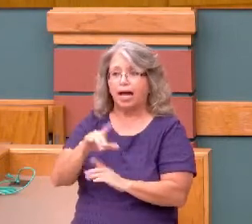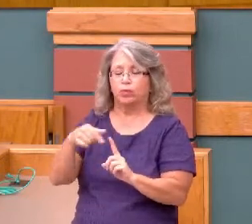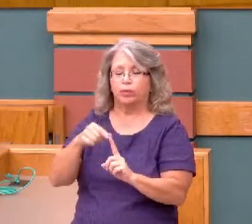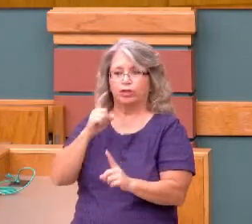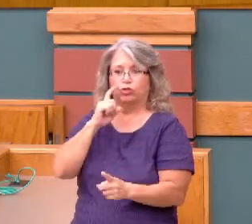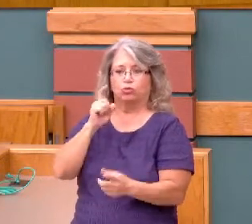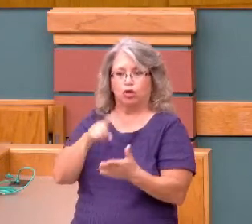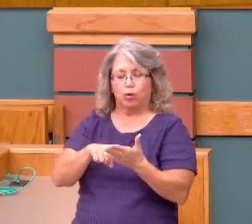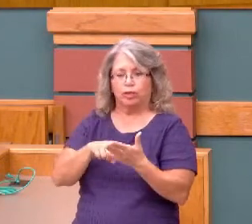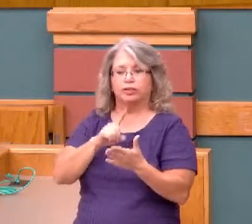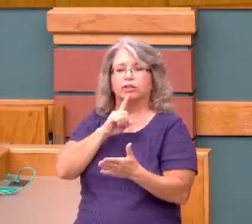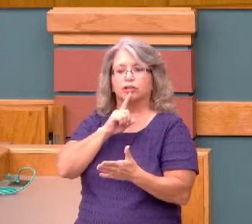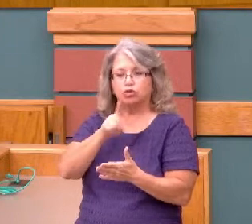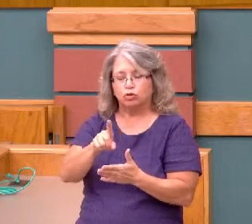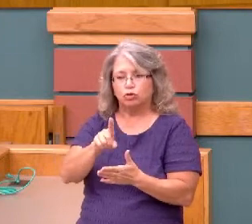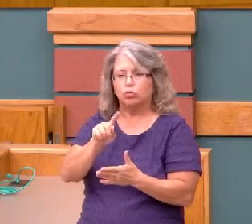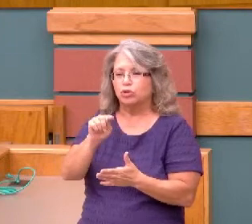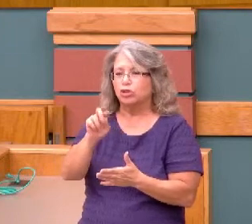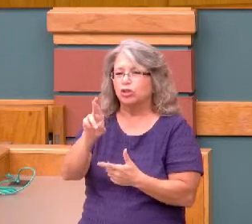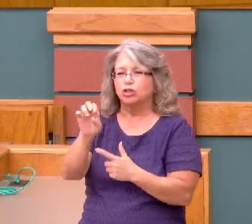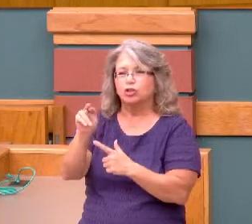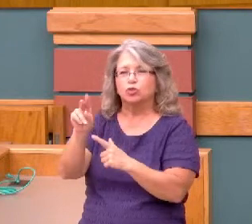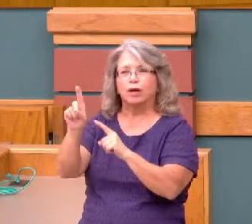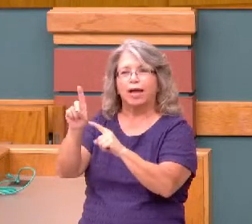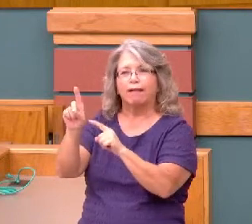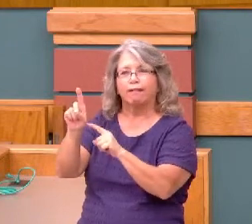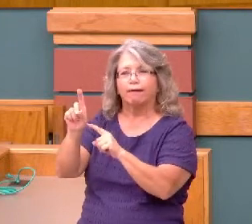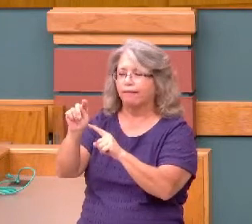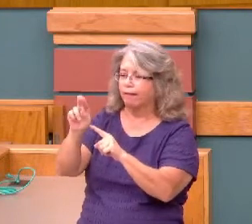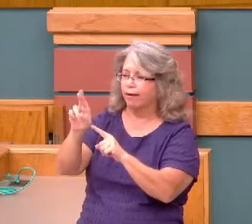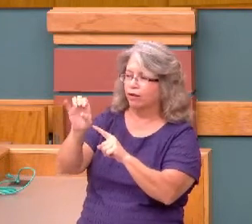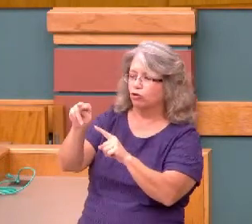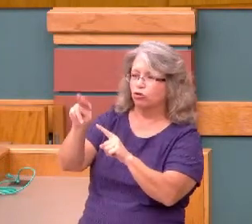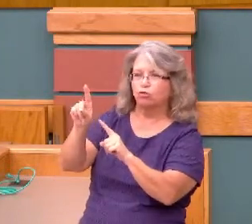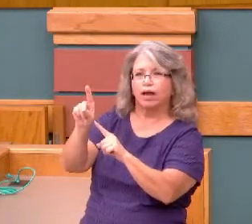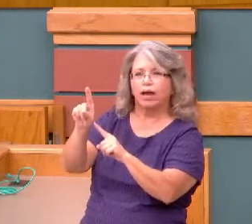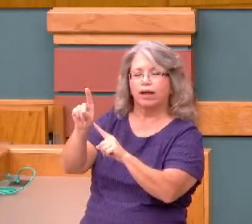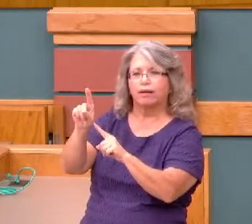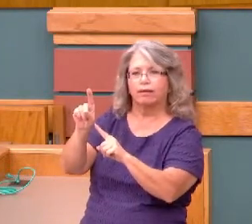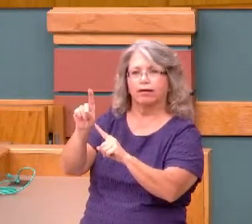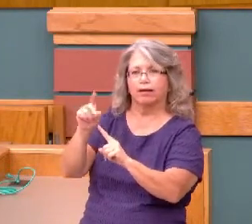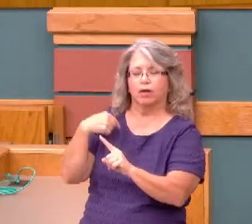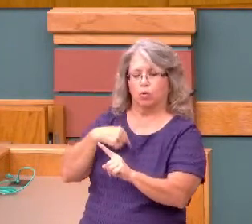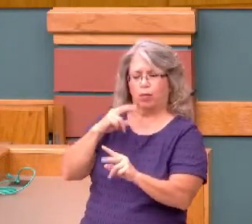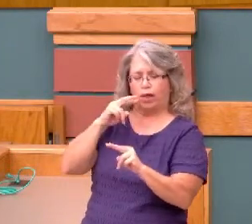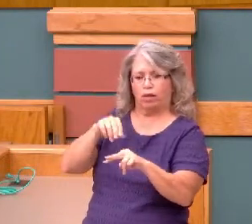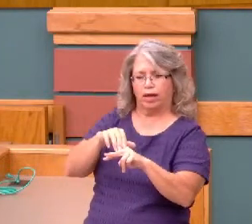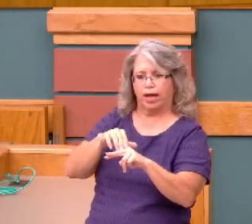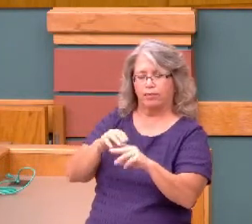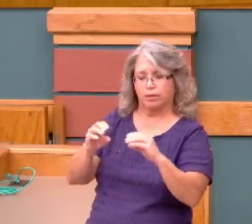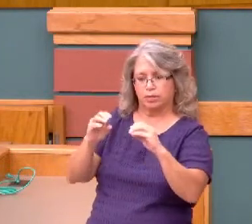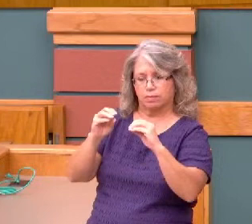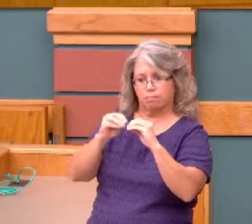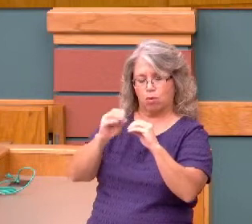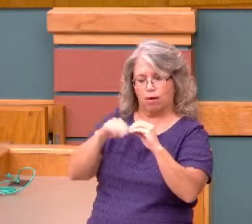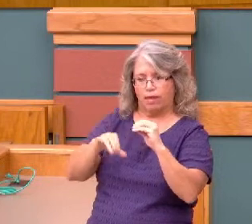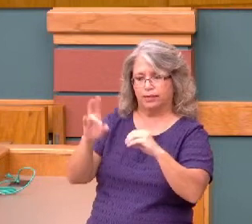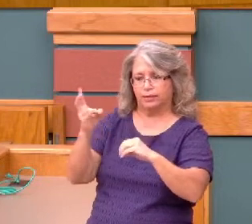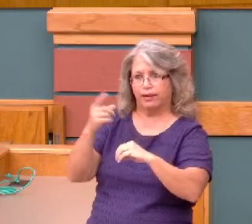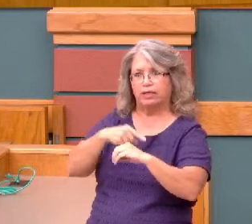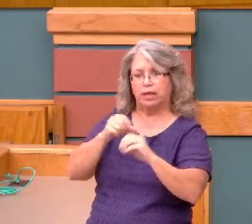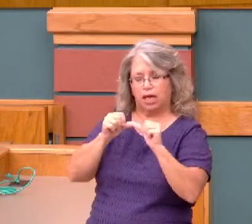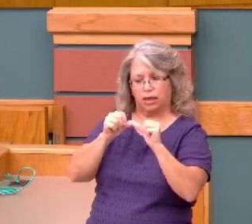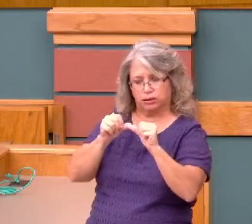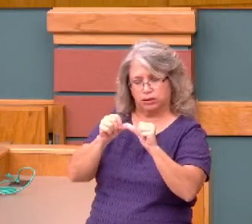That means over 7 consecutive days. And as I say, it's not bad anymore if you stay 7 days